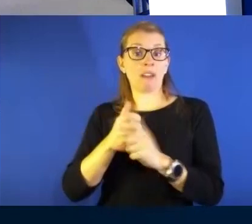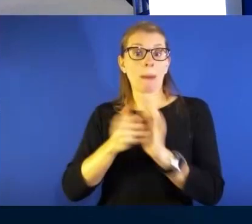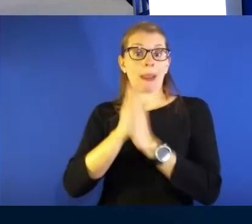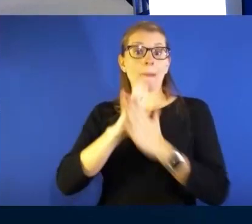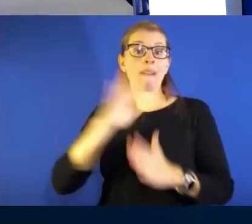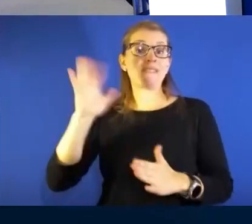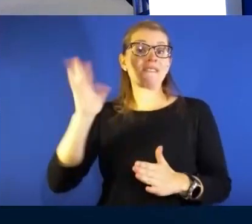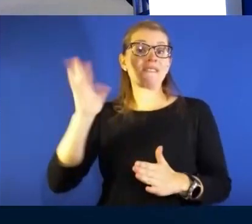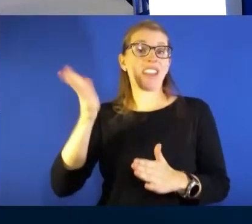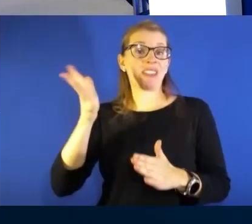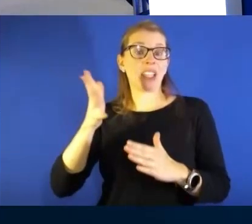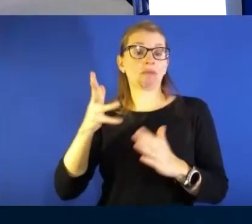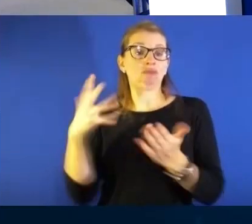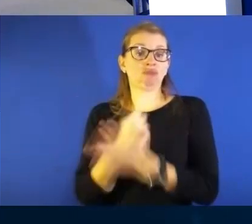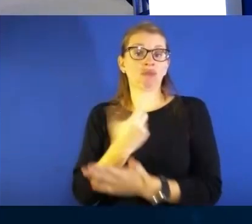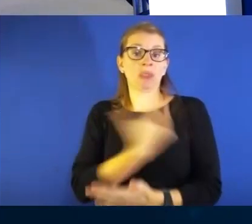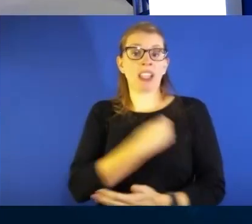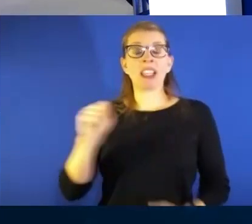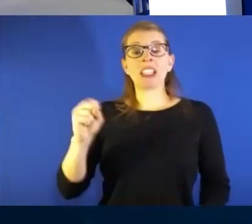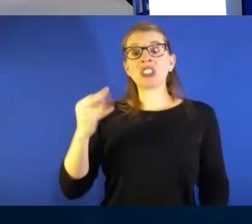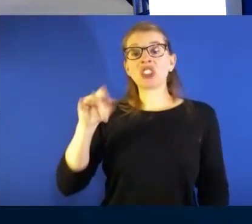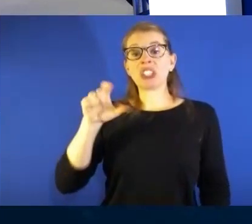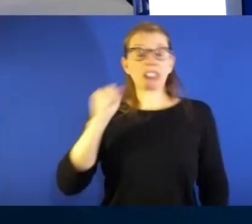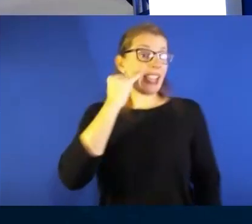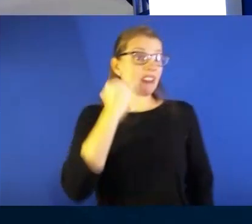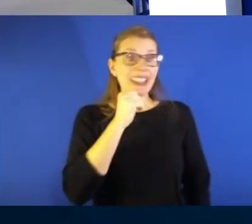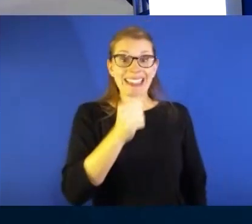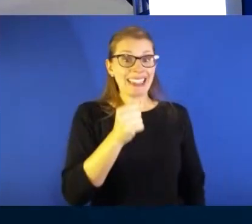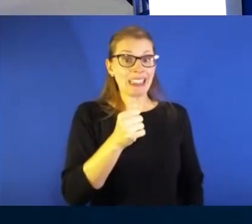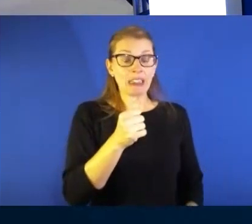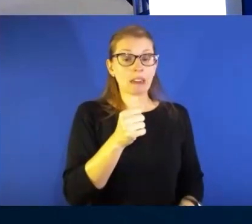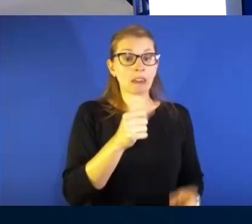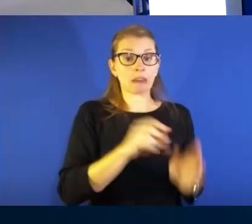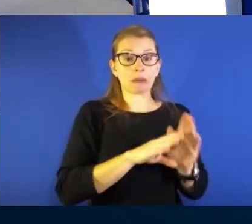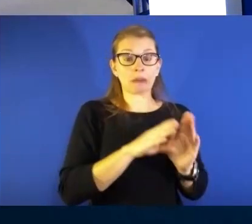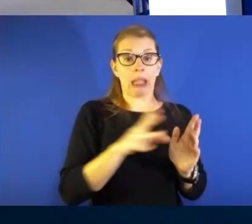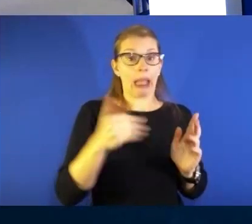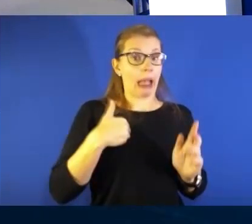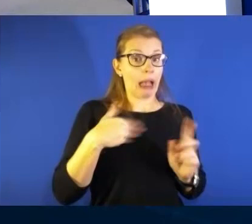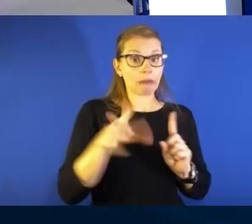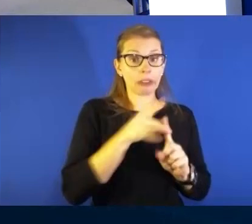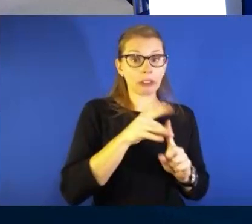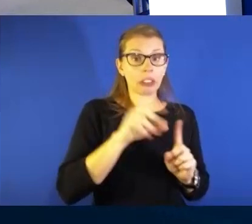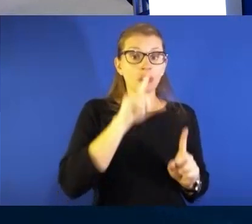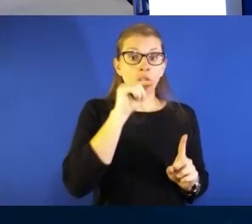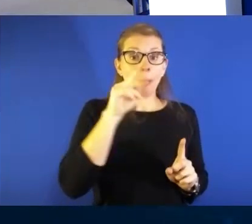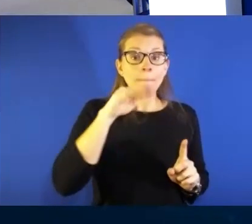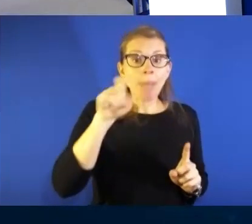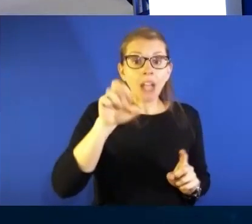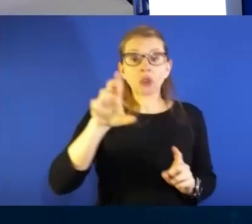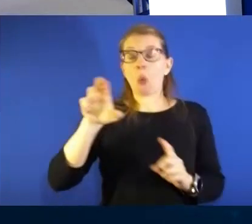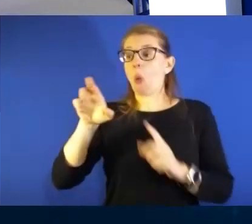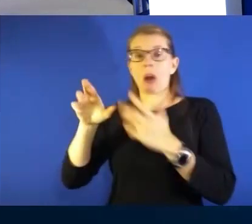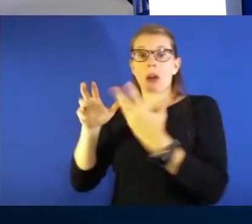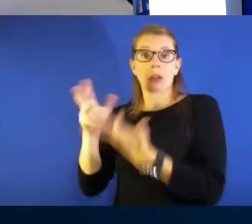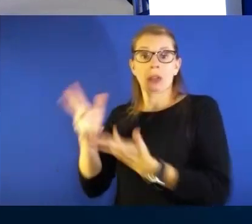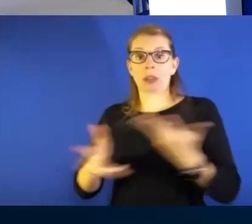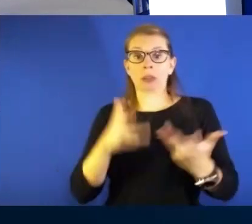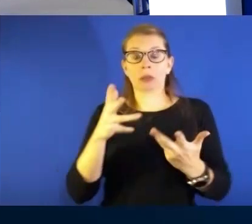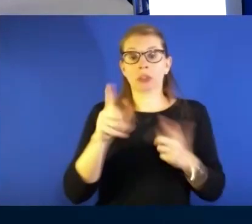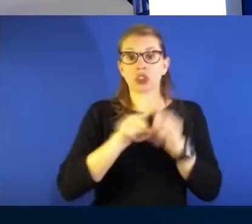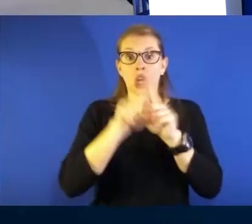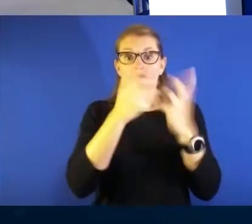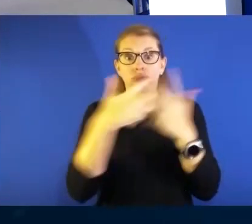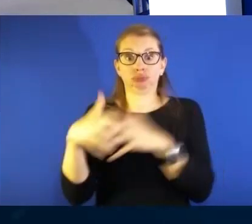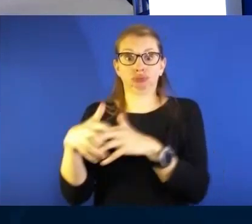likely are you to get shingles if you didn't have chickenpox and you're not vaccinated? Is that highly likely, or does the stars all have to line up, or how does that work?